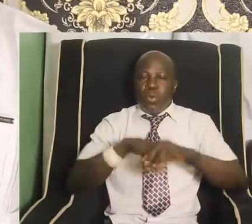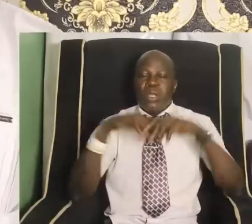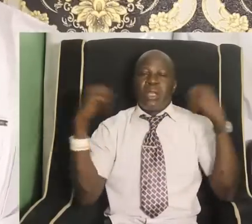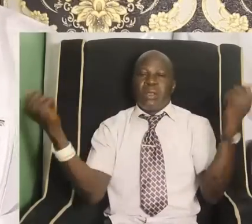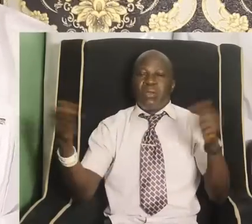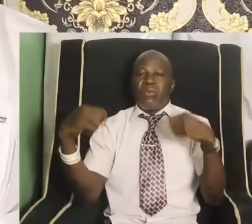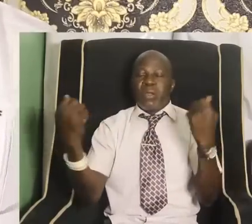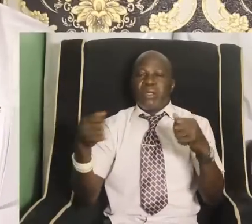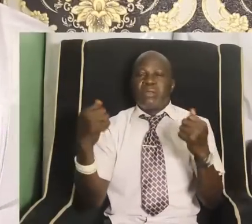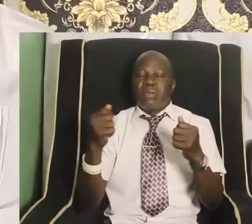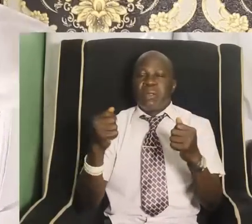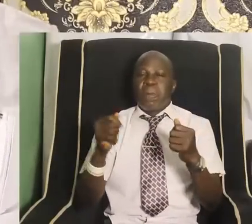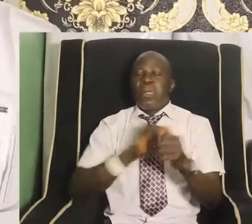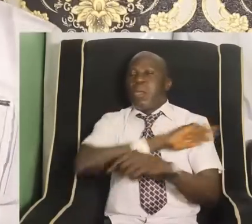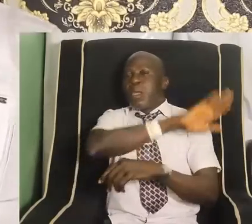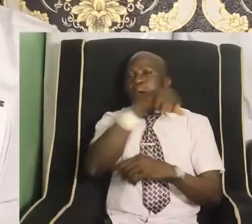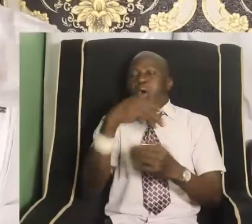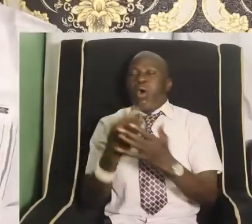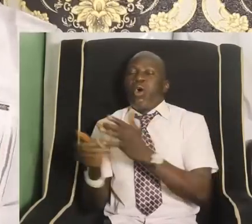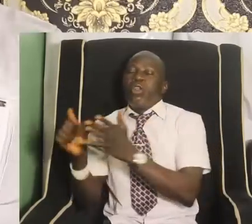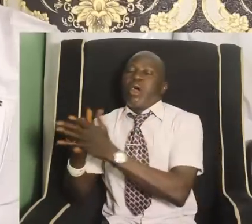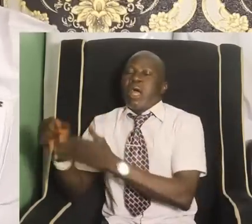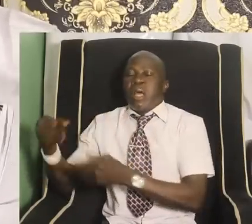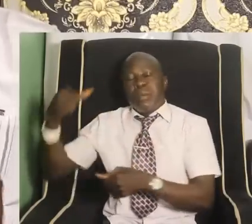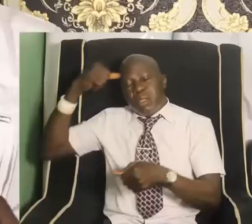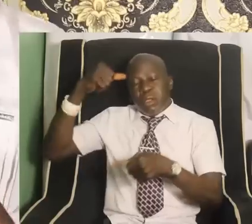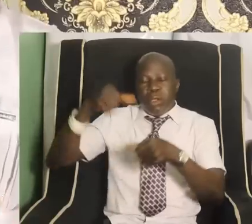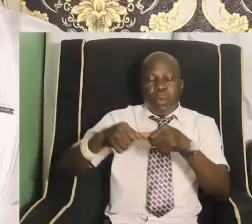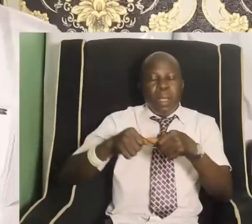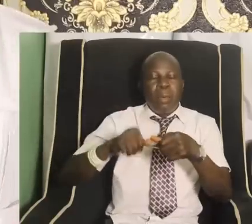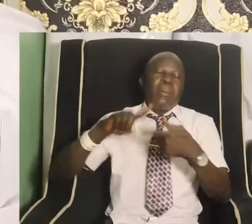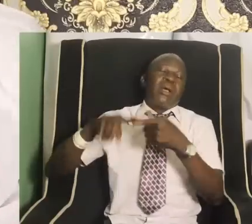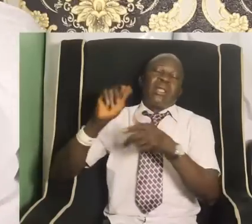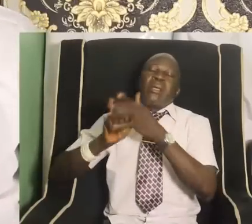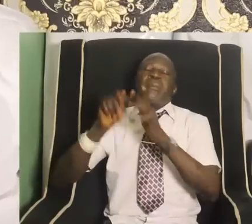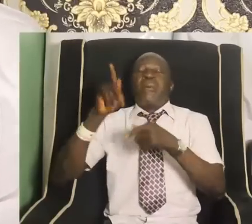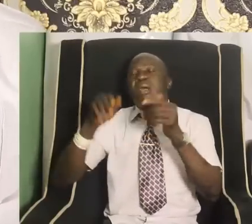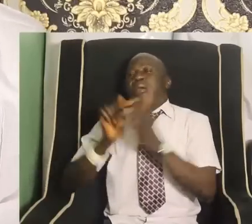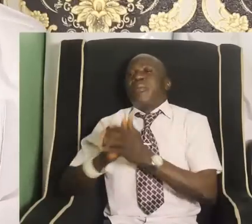celebrating your wedding anniversary. The people that you remember your